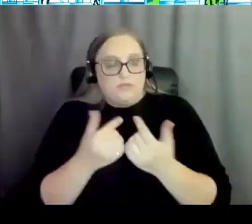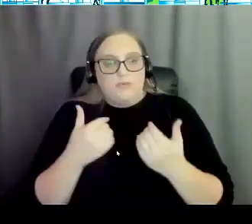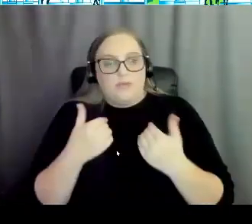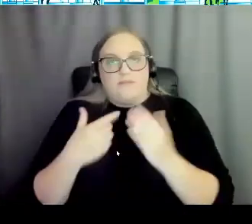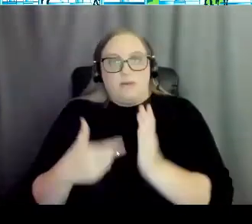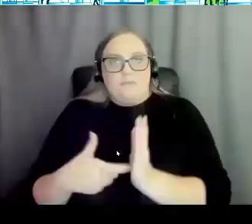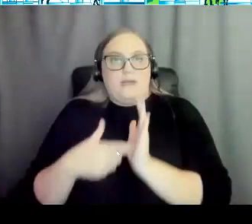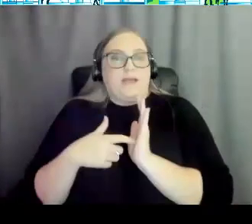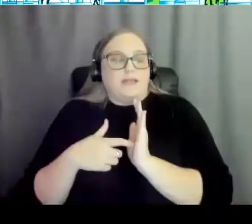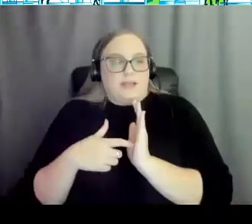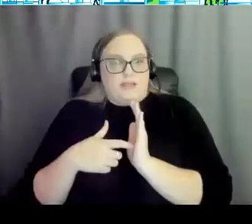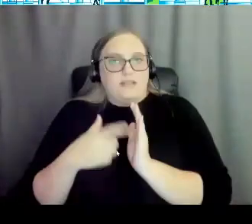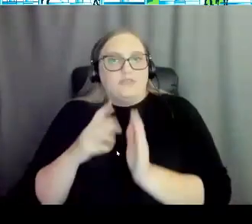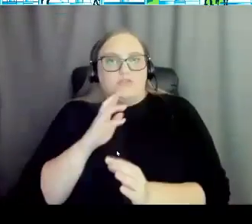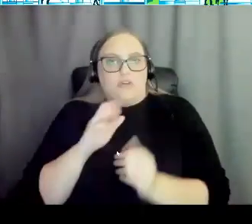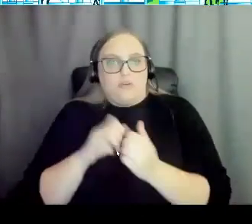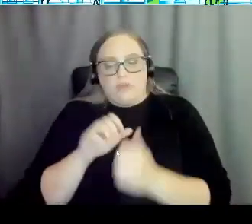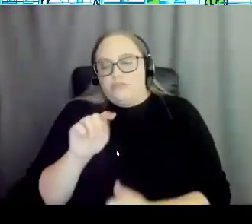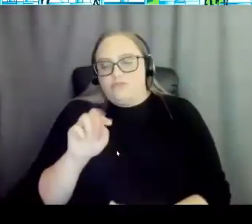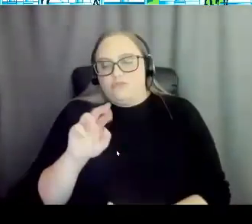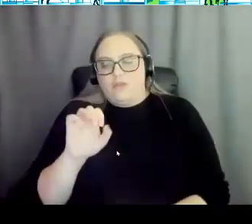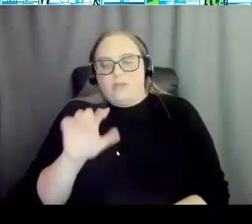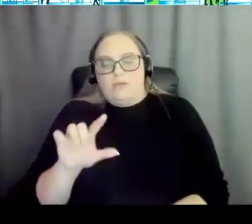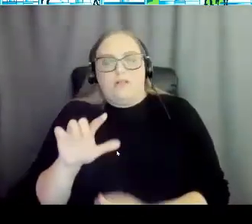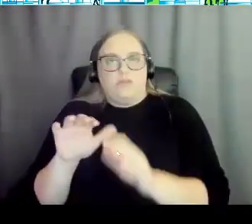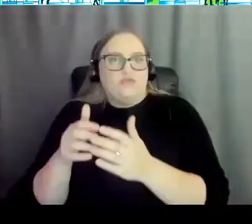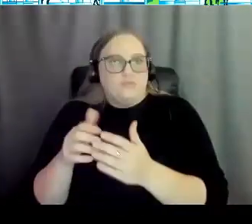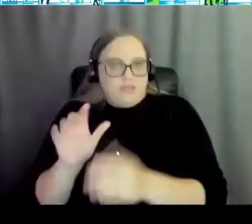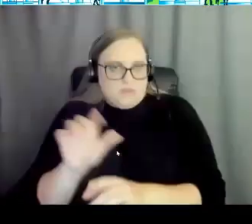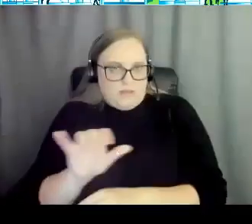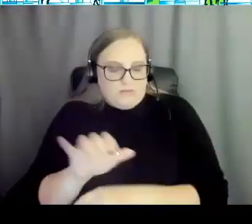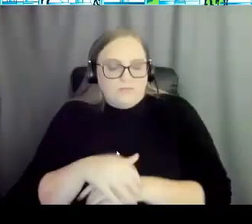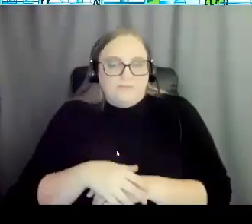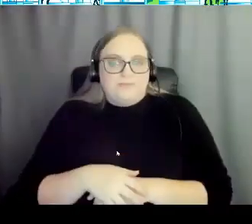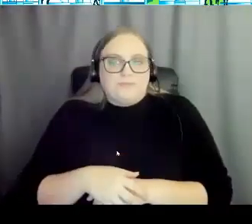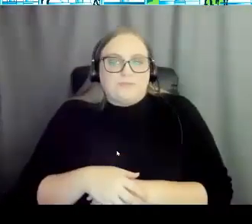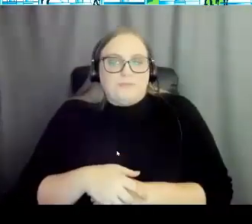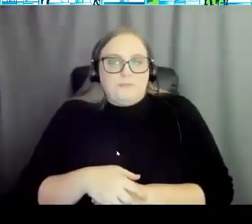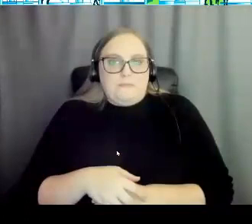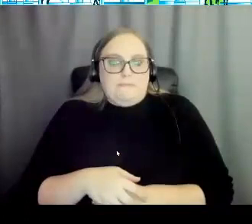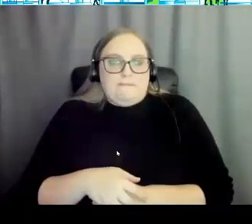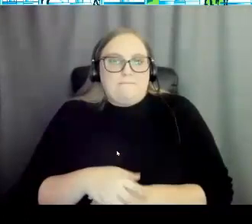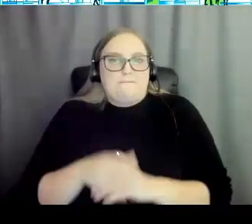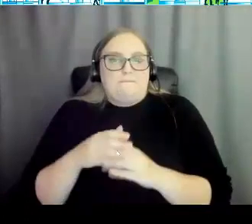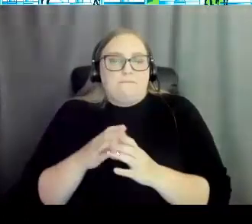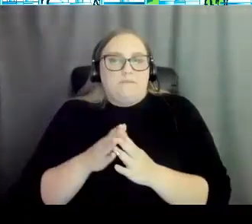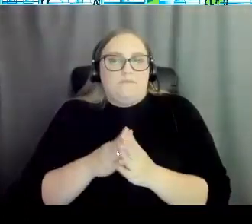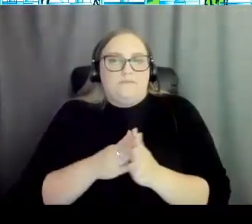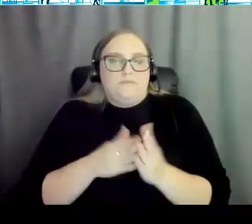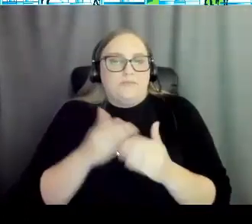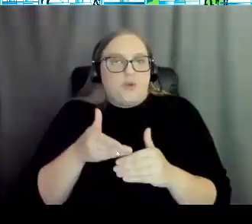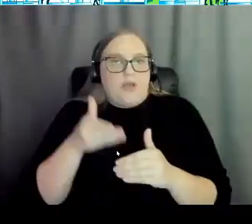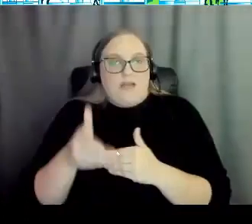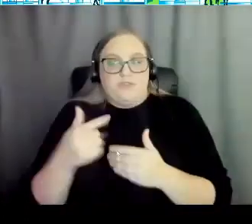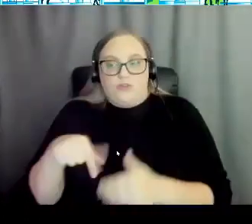to talk with tribal groups as well. But after we, kind of break bread